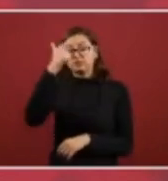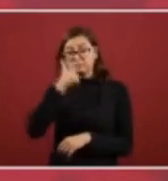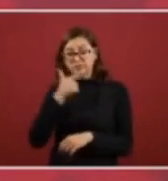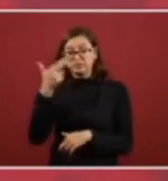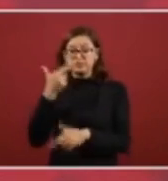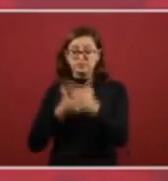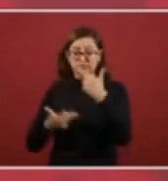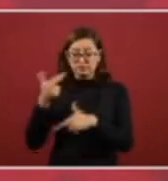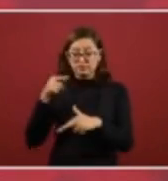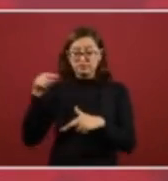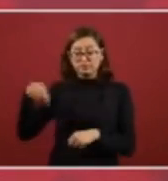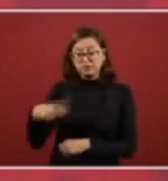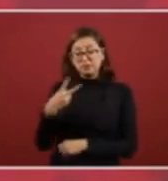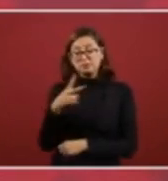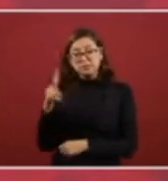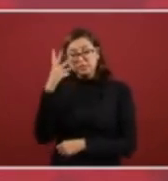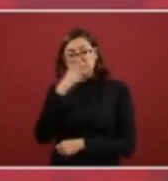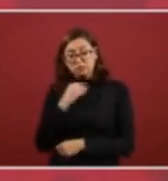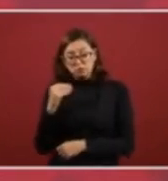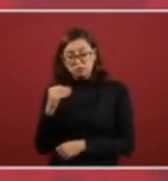and when we return,